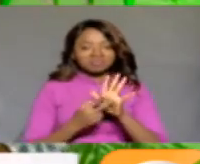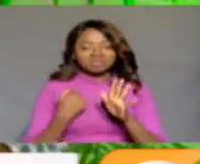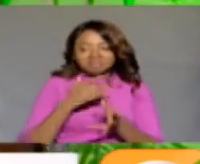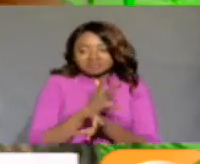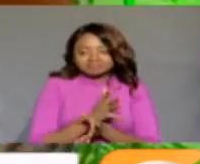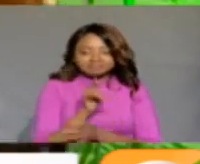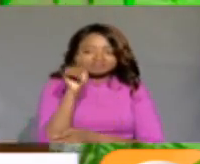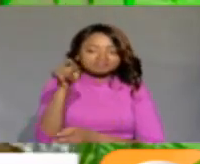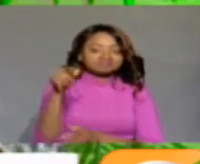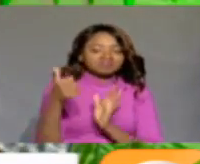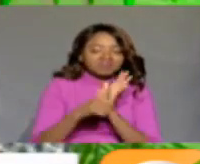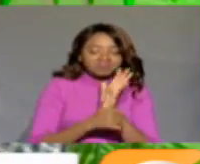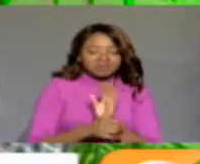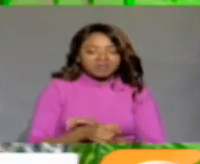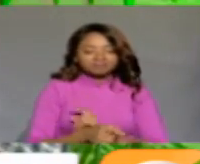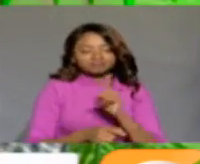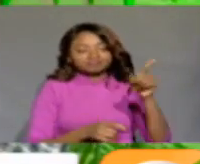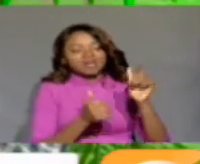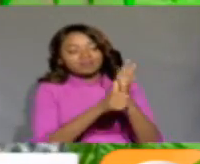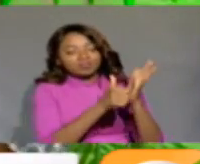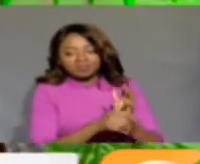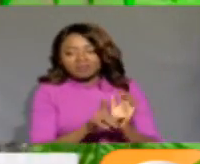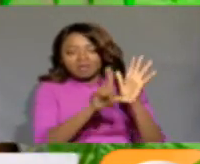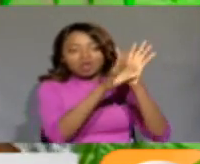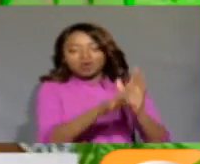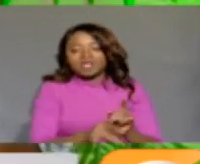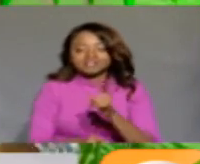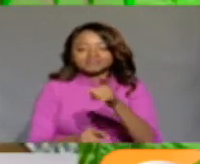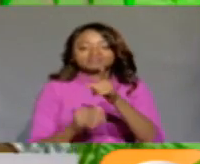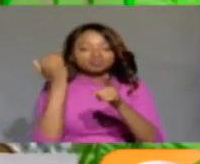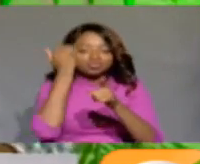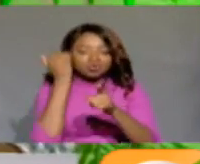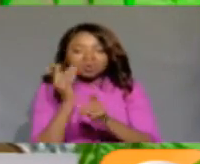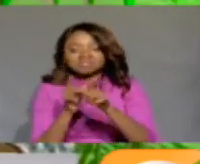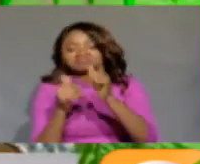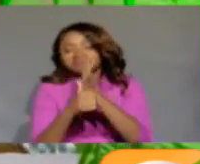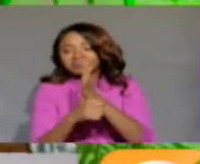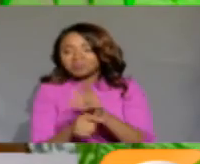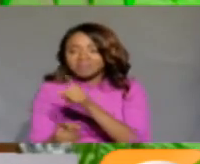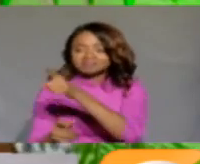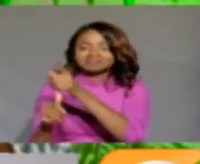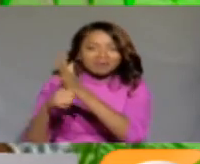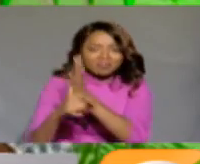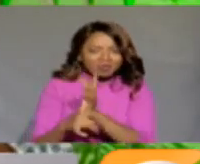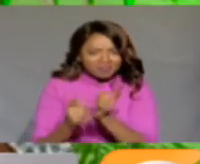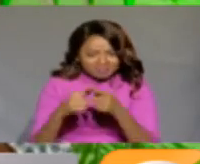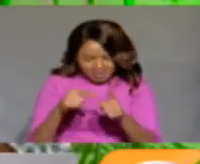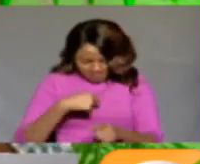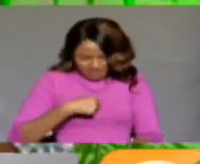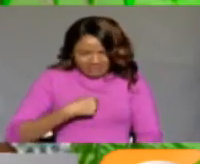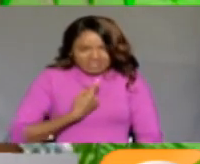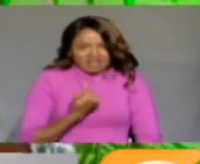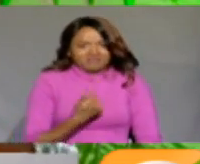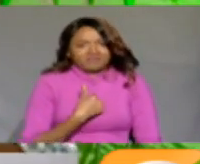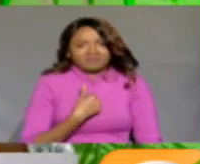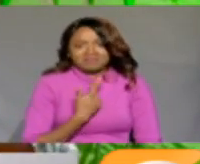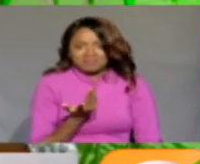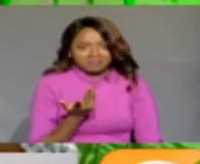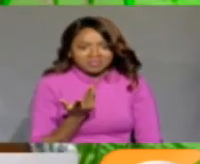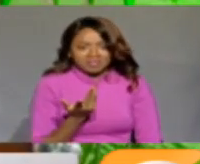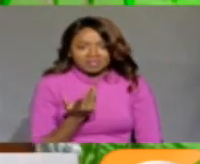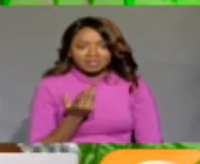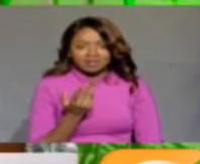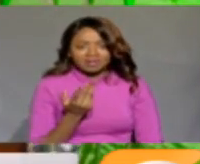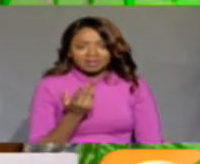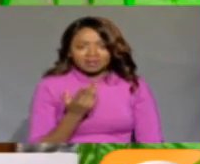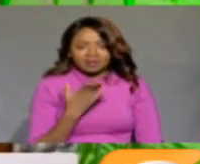pointing fingers to the accountants, to the lawyers, to so-and-so, to the judiciary, to wherever, but we ourselves have refused